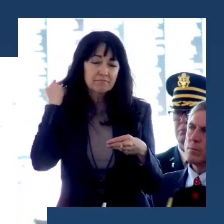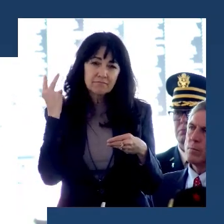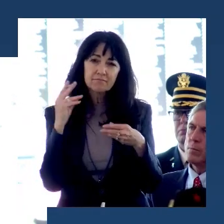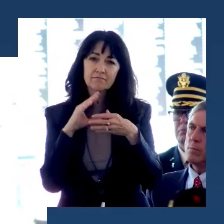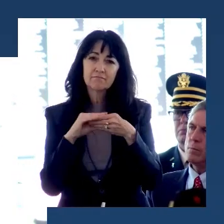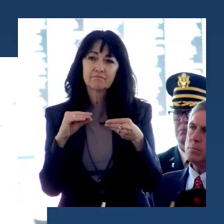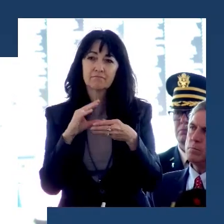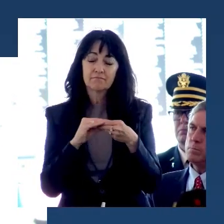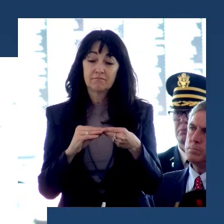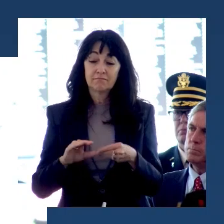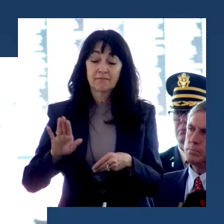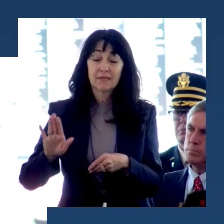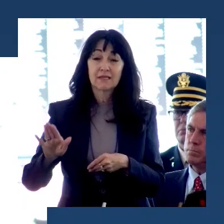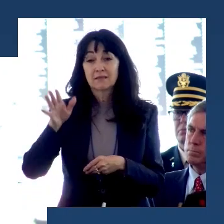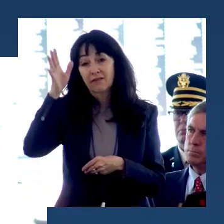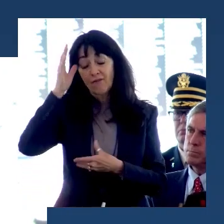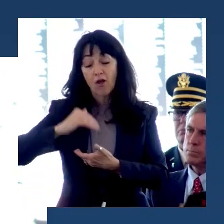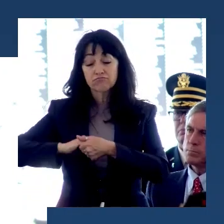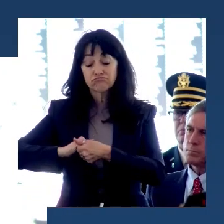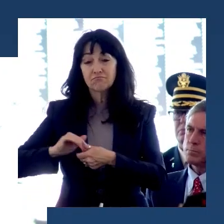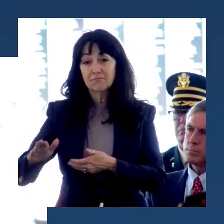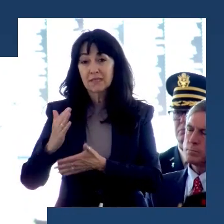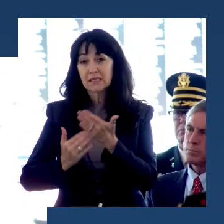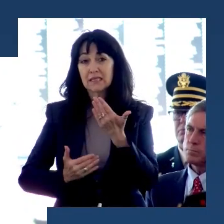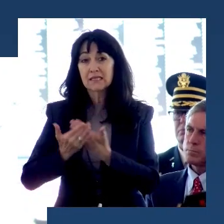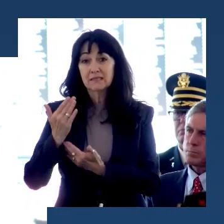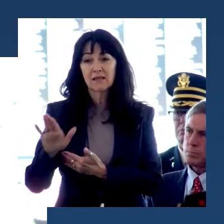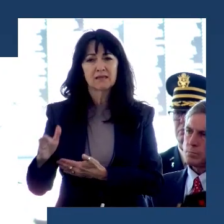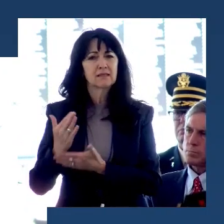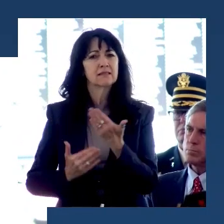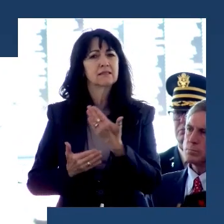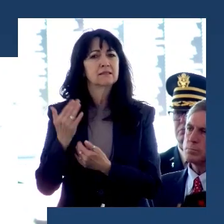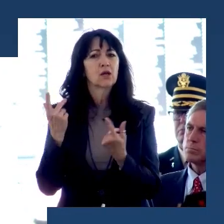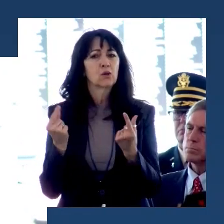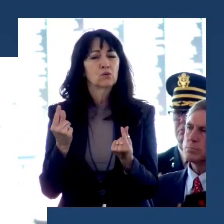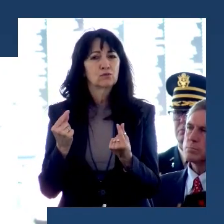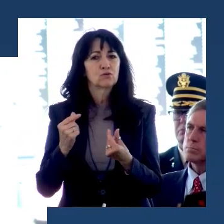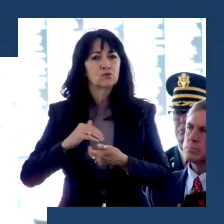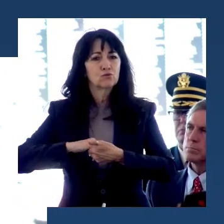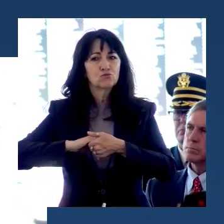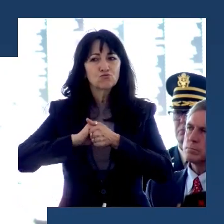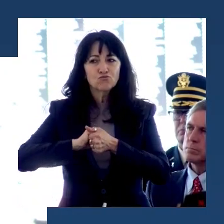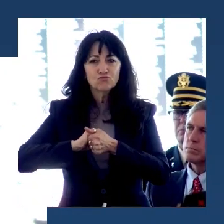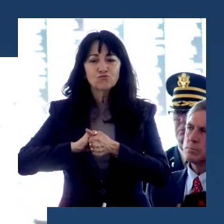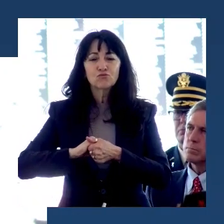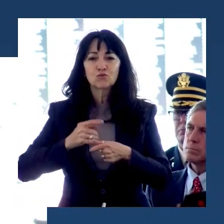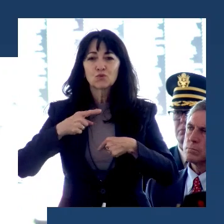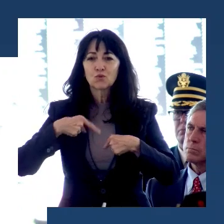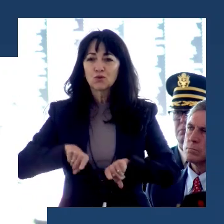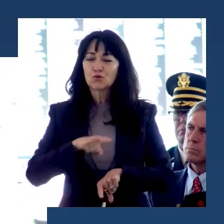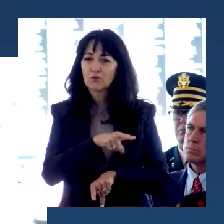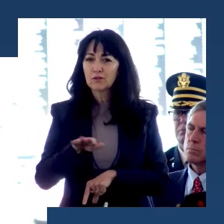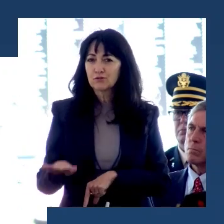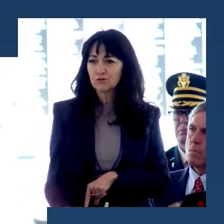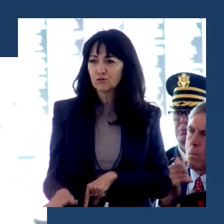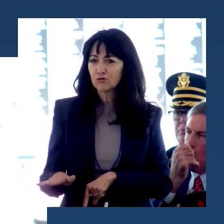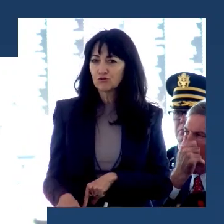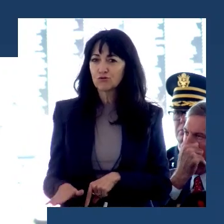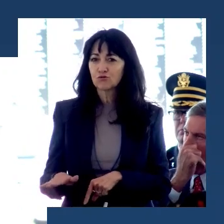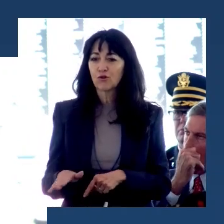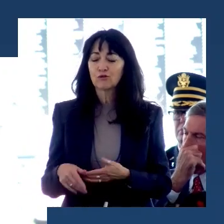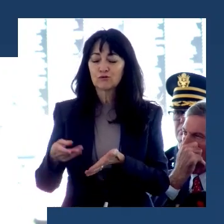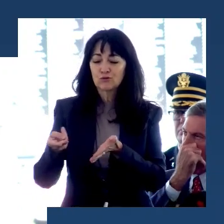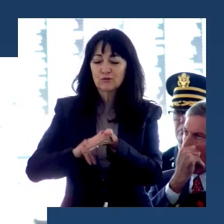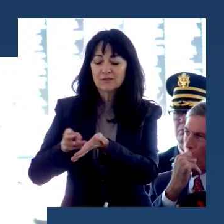hand had done during that extraordinary life of service, from squeezing his hand when he was a child to signing